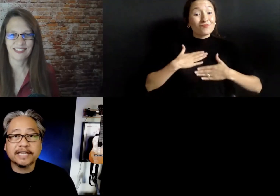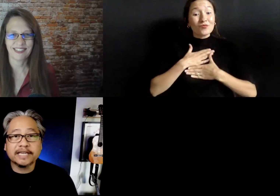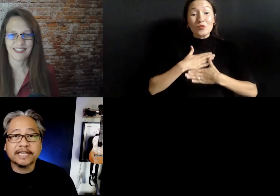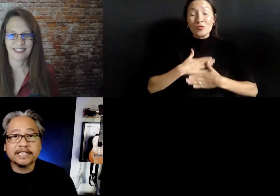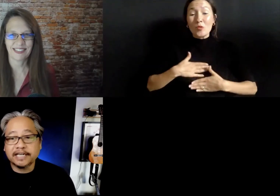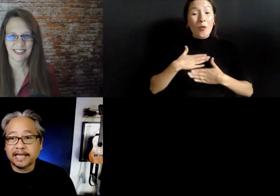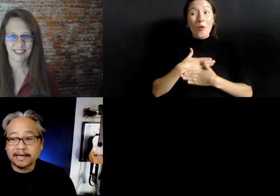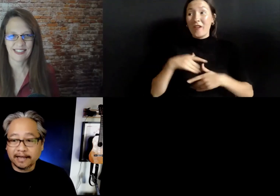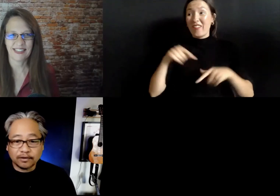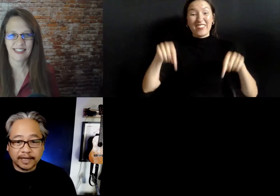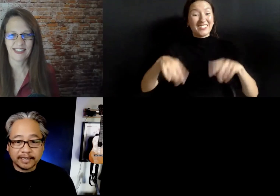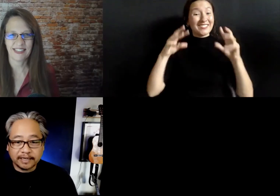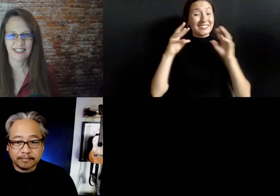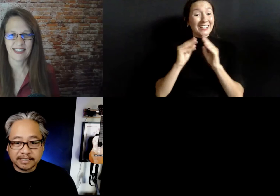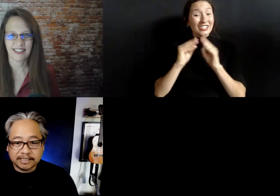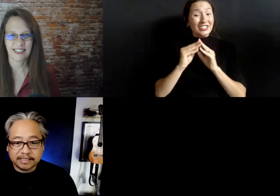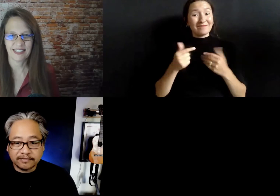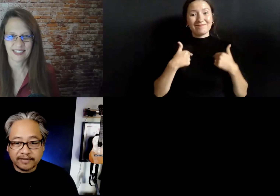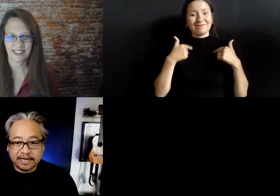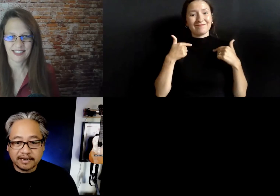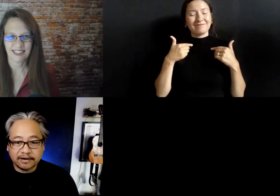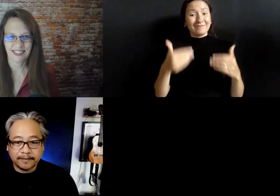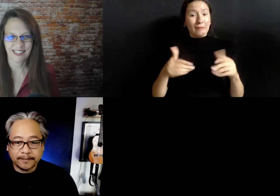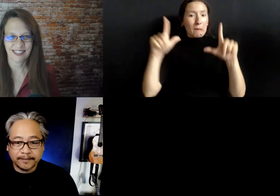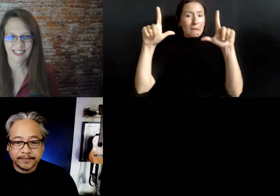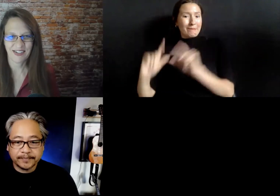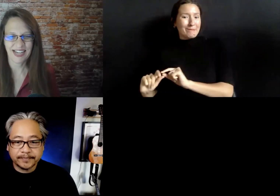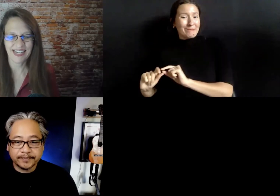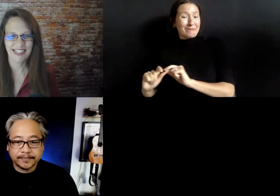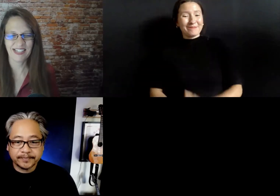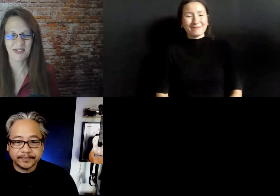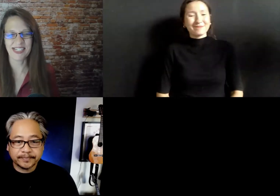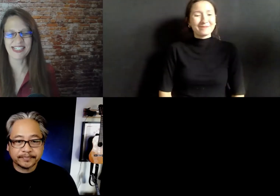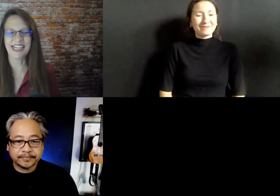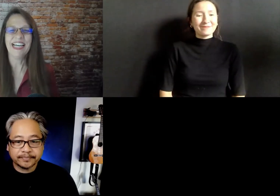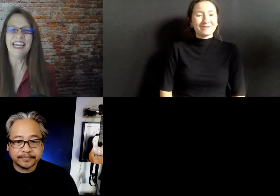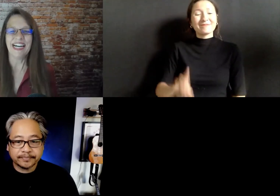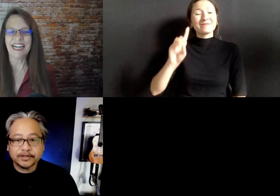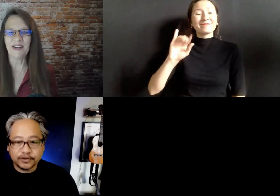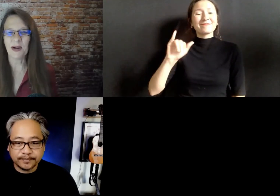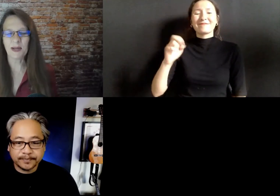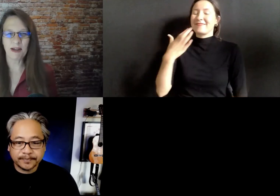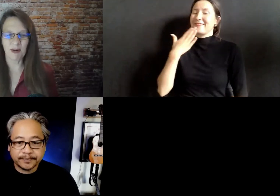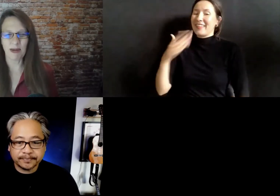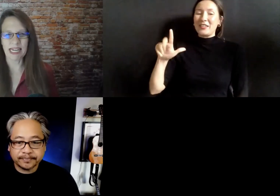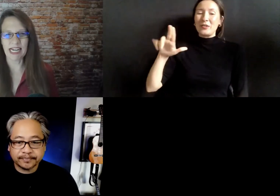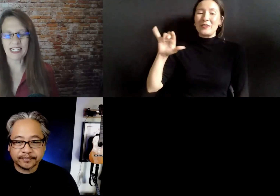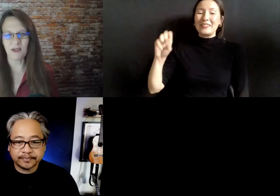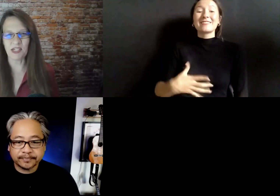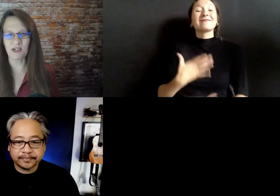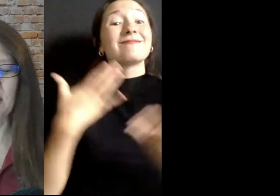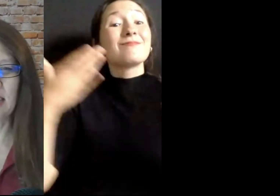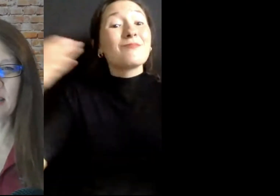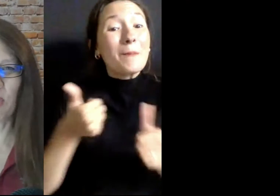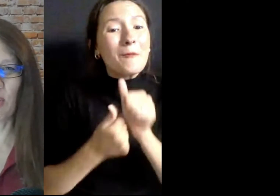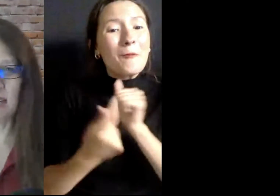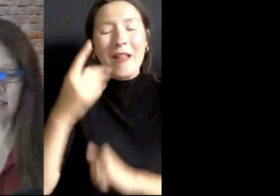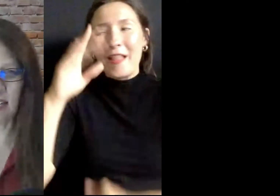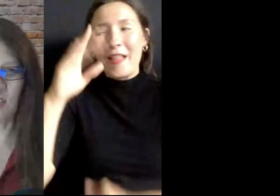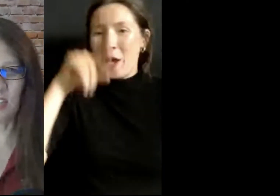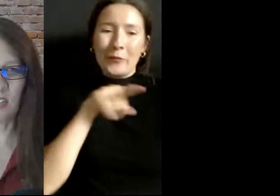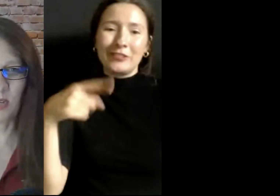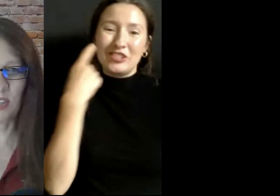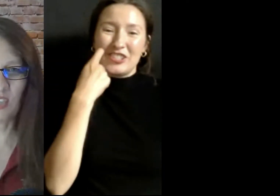the session, and I'll go ahead and get myself hid here. Okay, thanks, Lise. Sure. Welcome, everybody. I know that you just had some